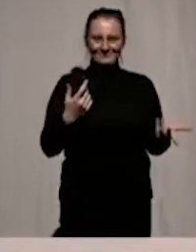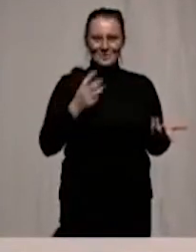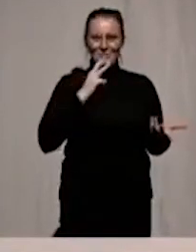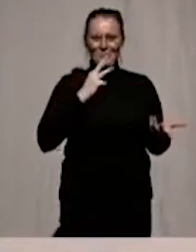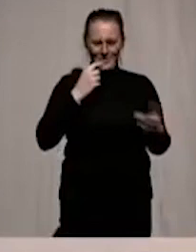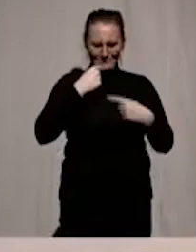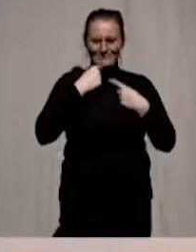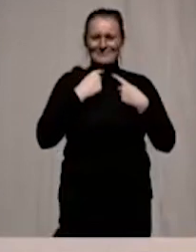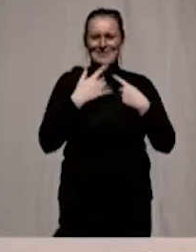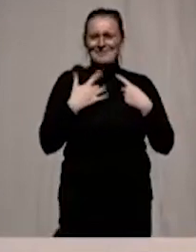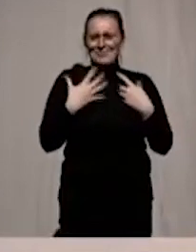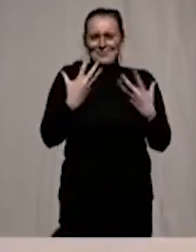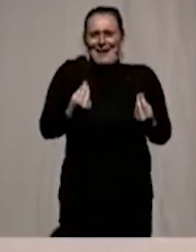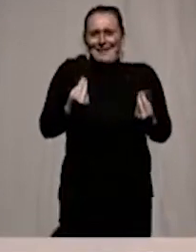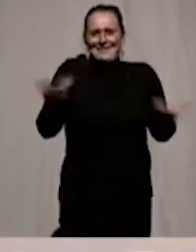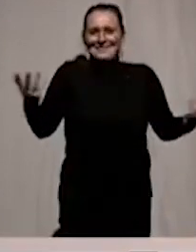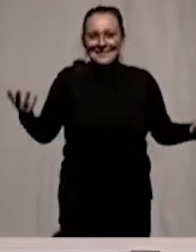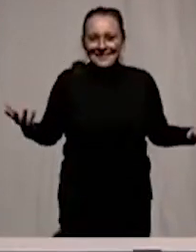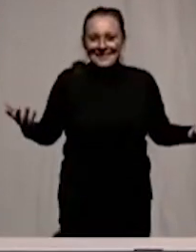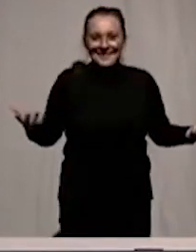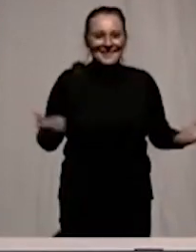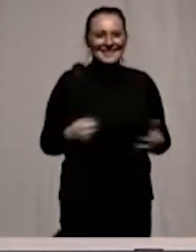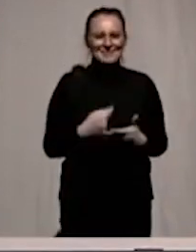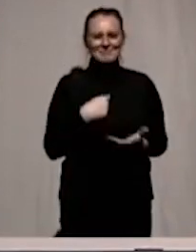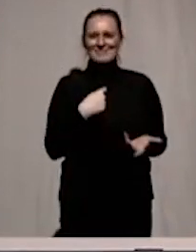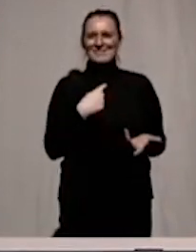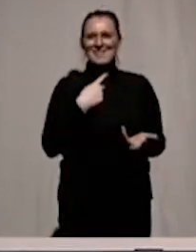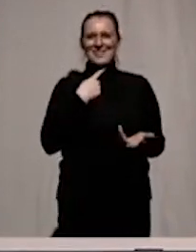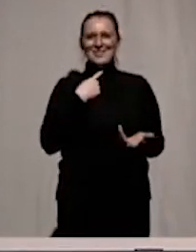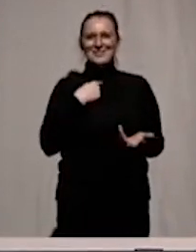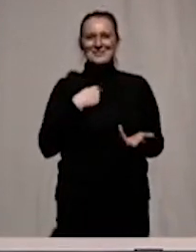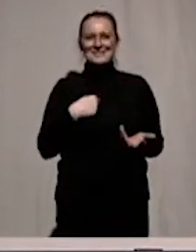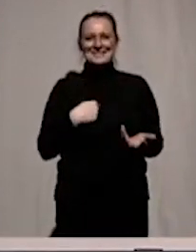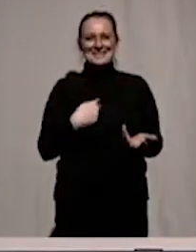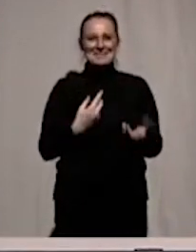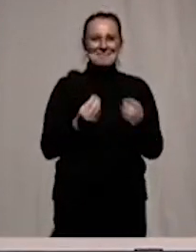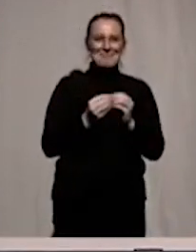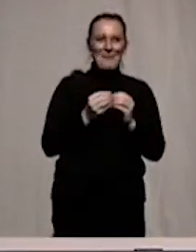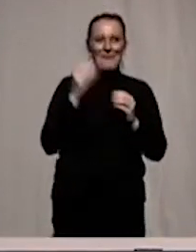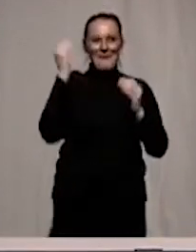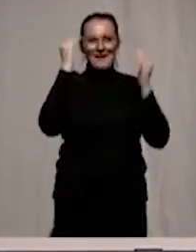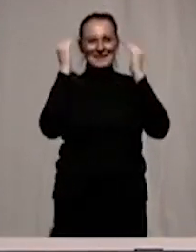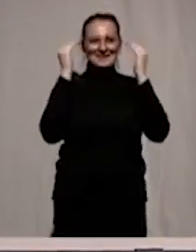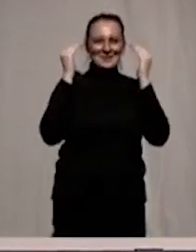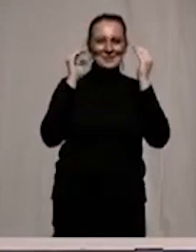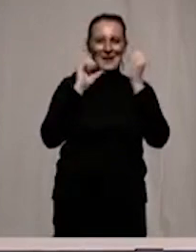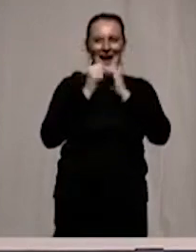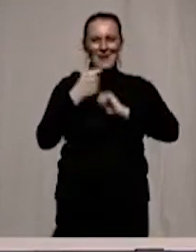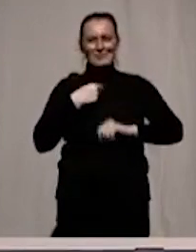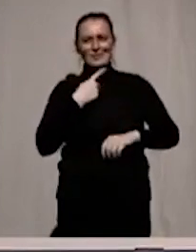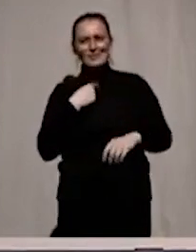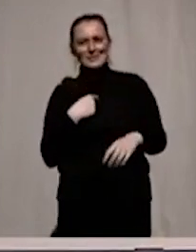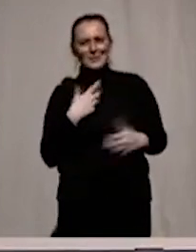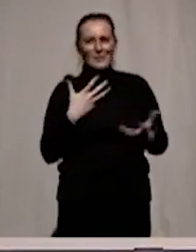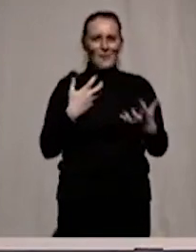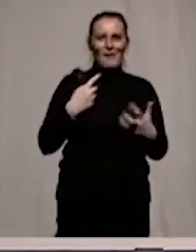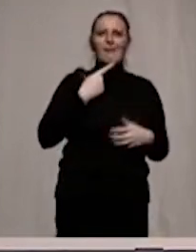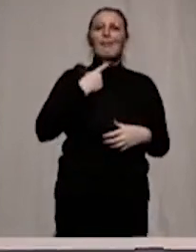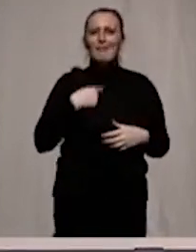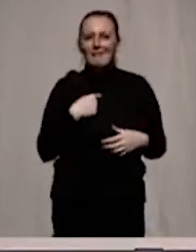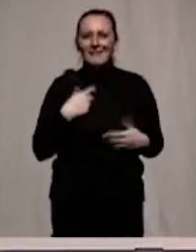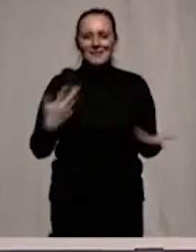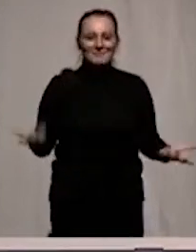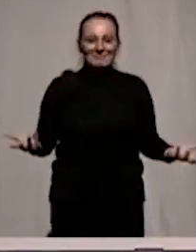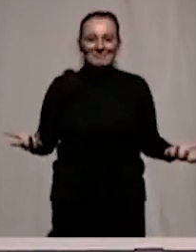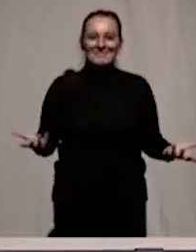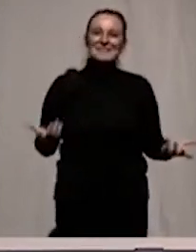feels wet. I'm thirsty. I am now more aware of how much thirstier I am because I want to swallow the water. But it